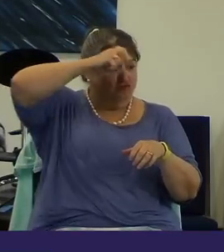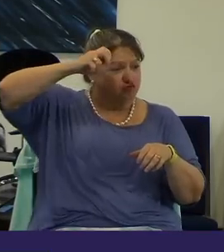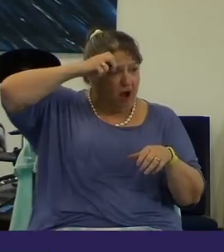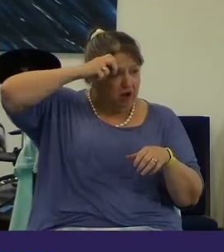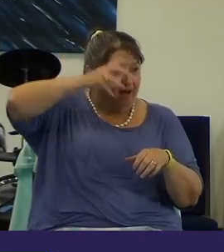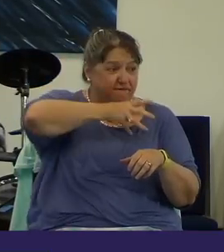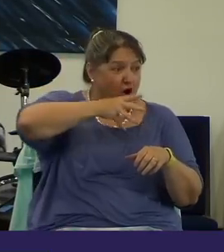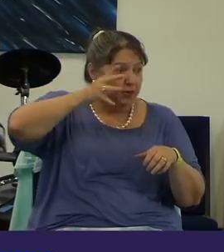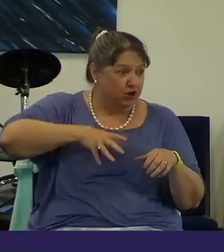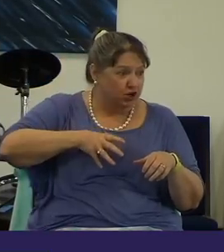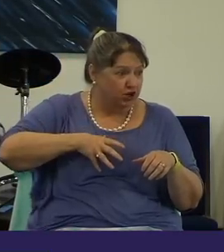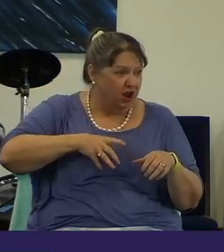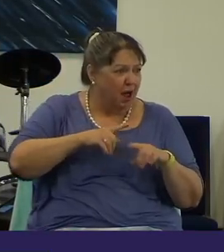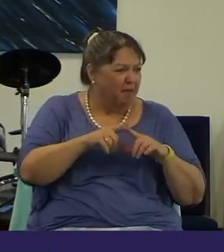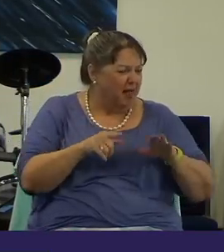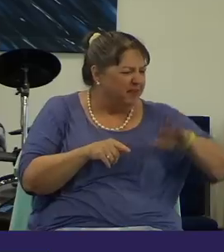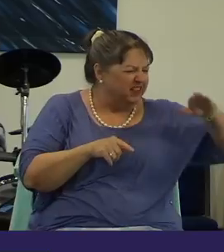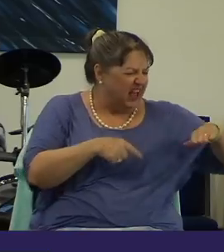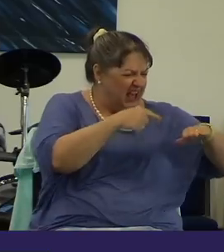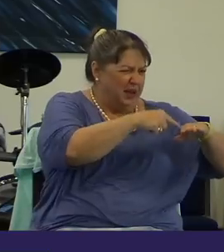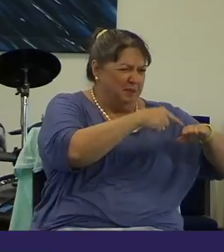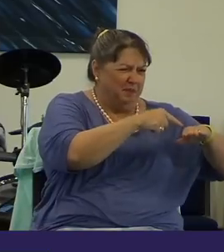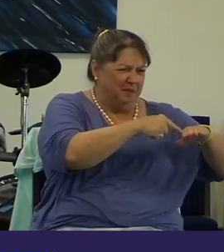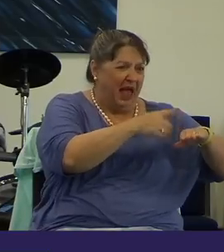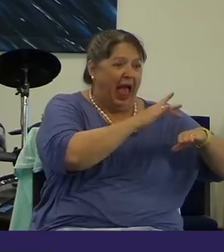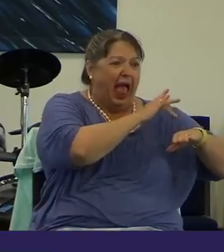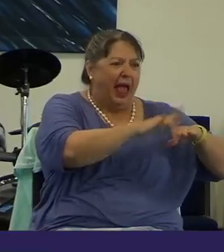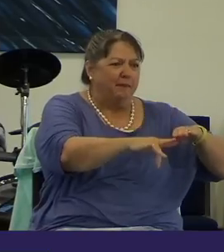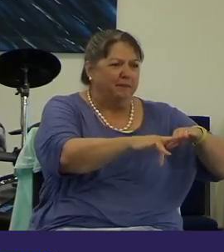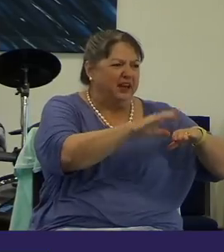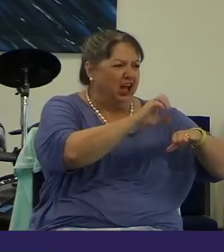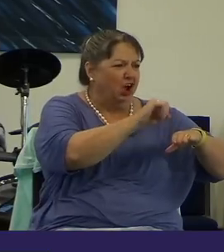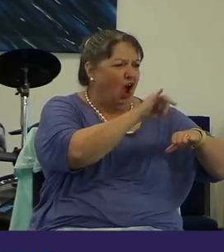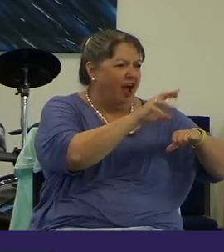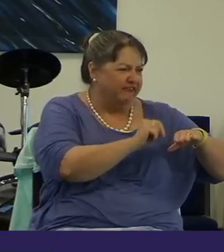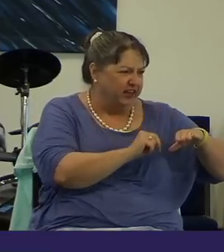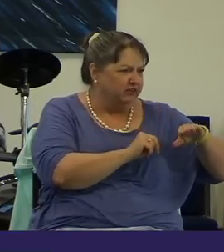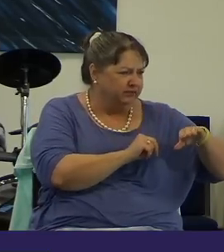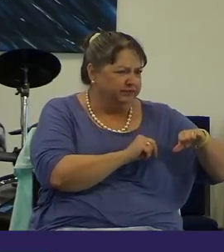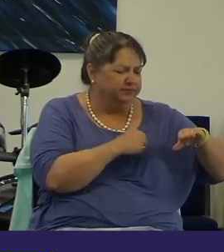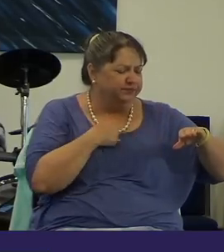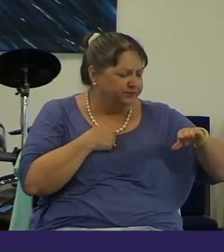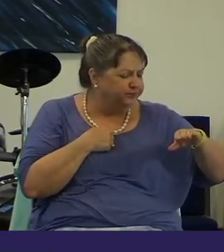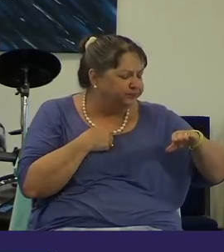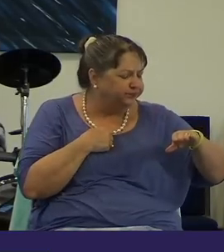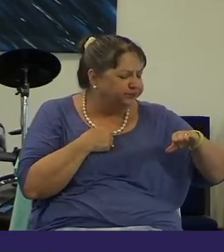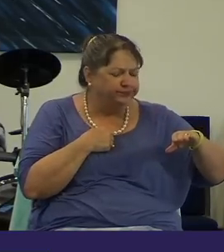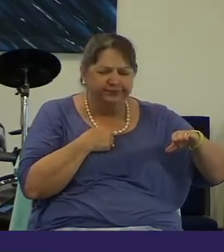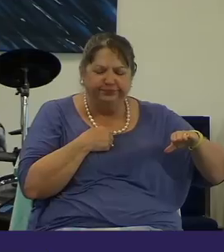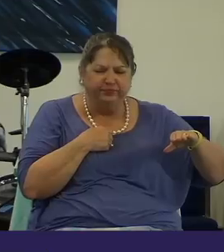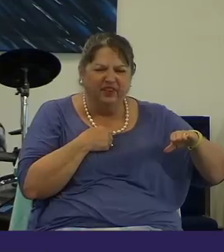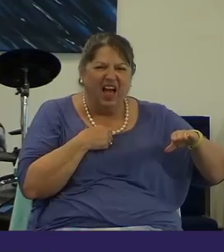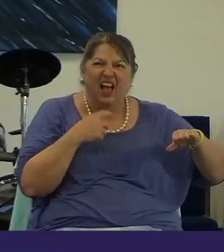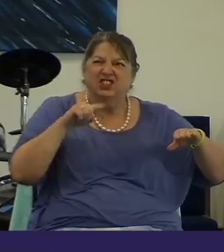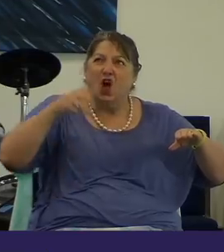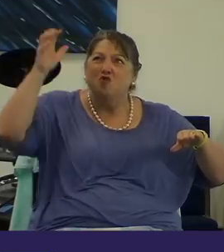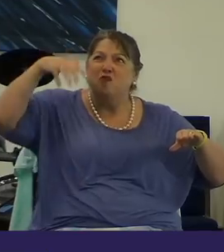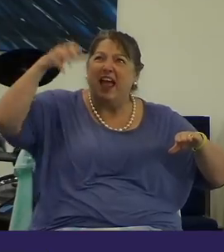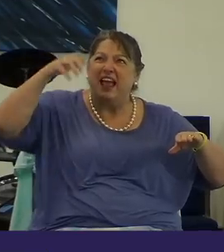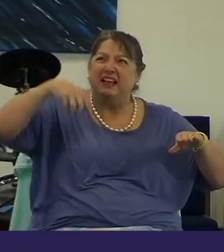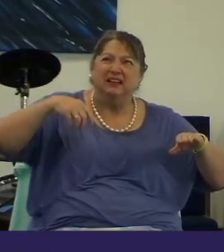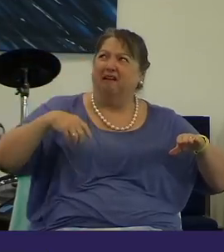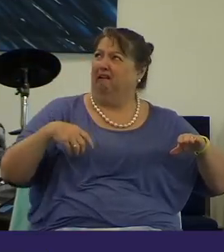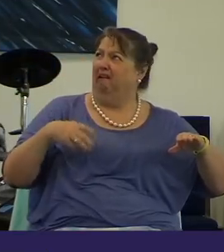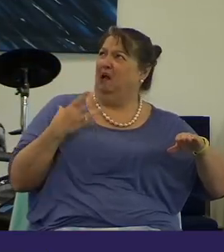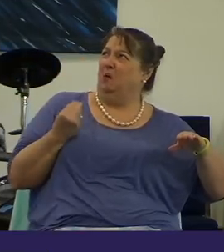keep dry. And then he fell asleep. Further on, two other hitchhikers got on ride in the truck.